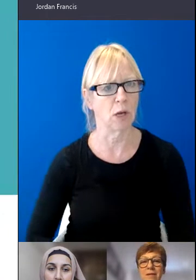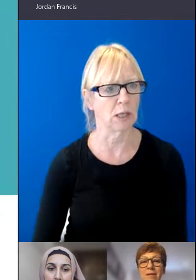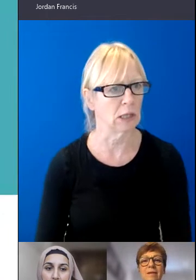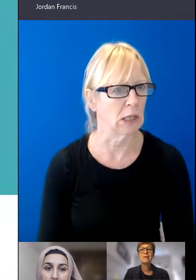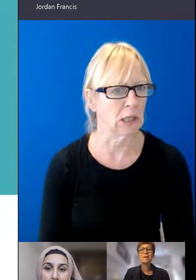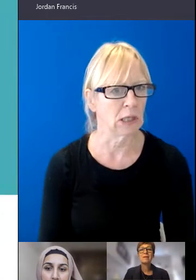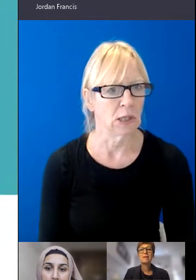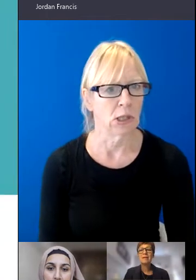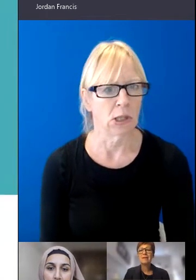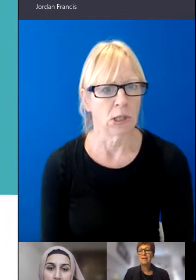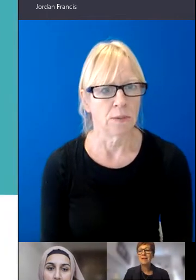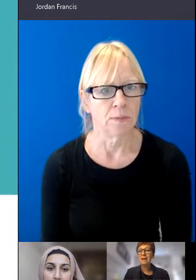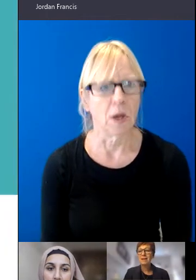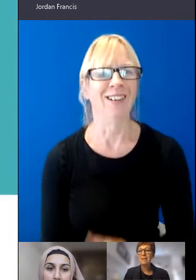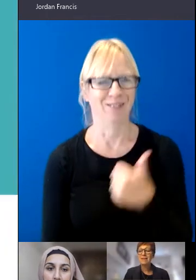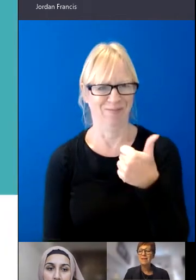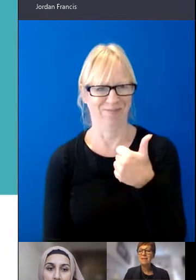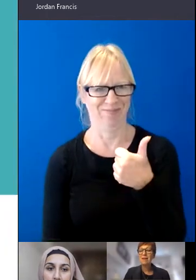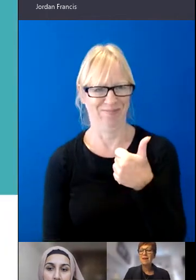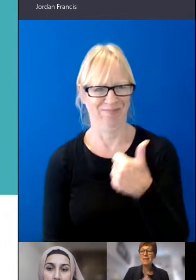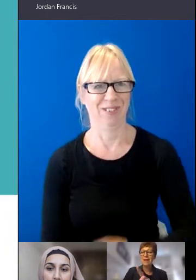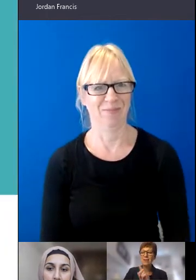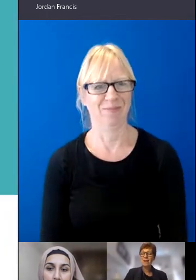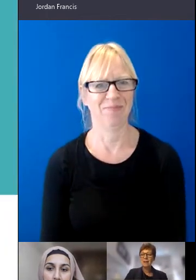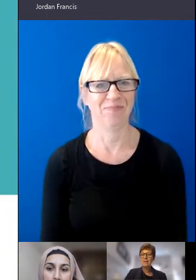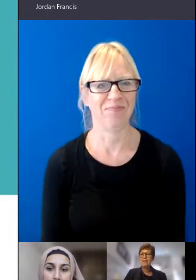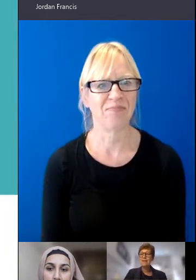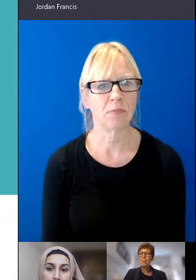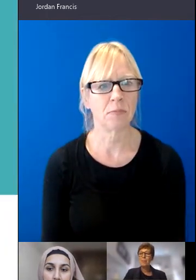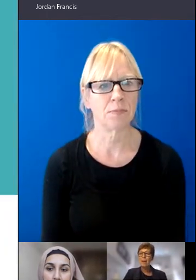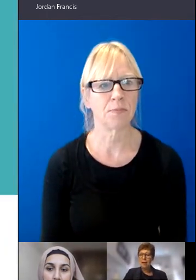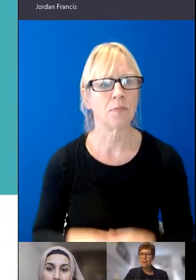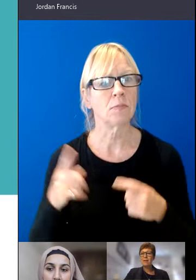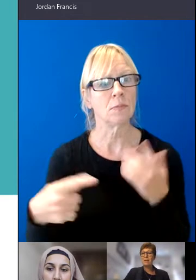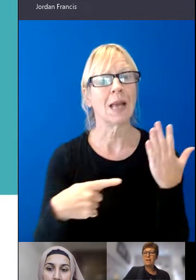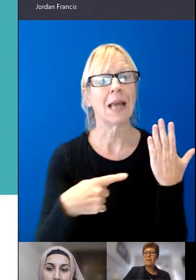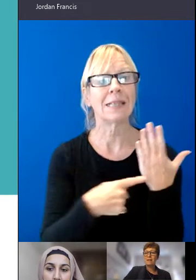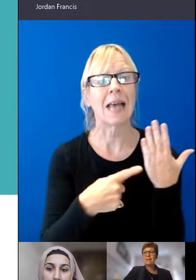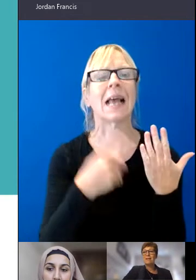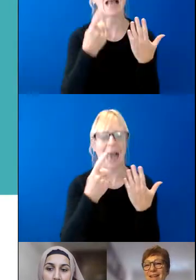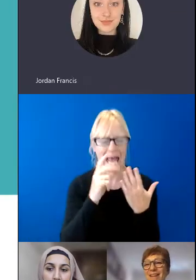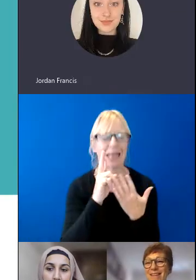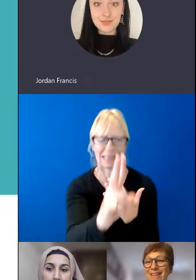need spotlighting. I can see the slides now and I can see Beth.